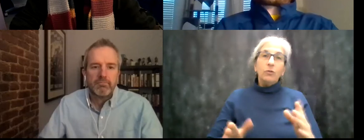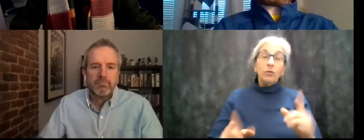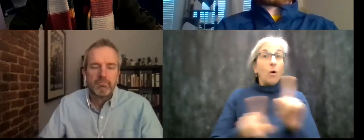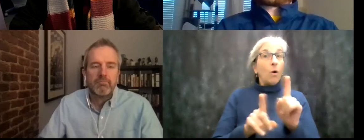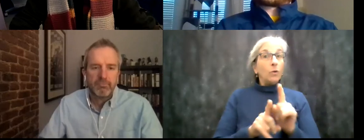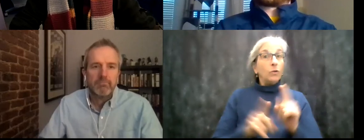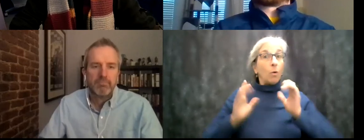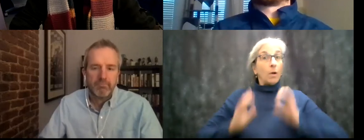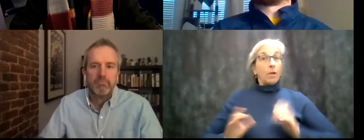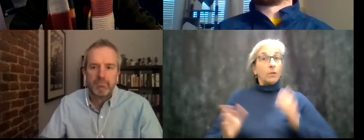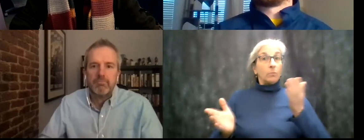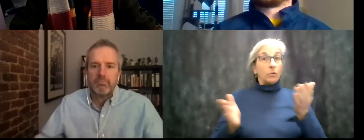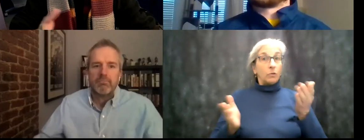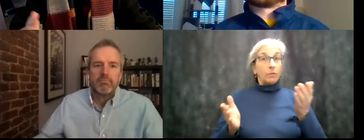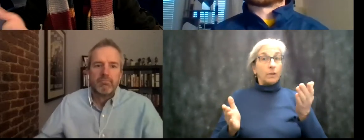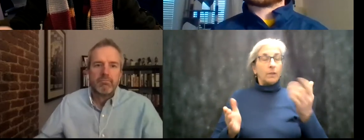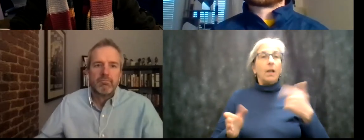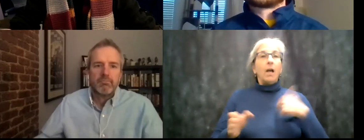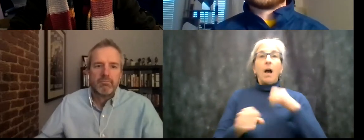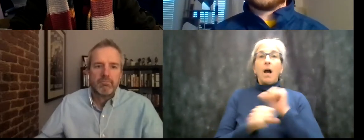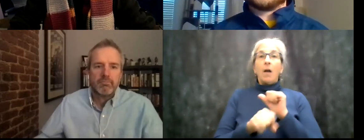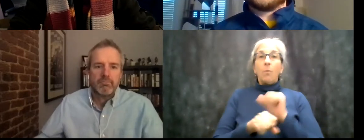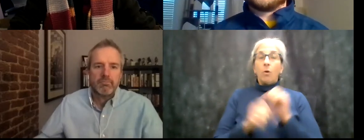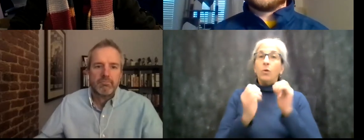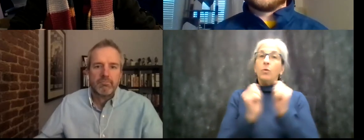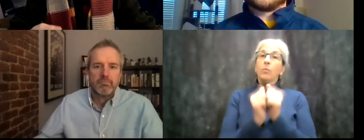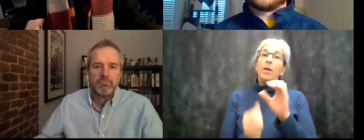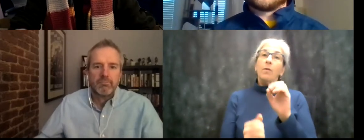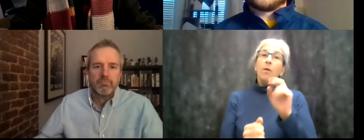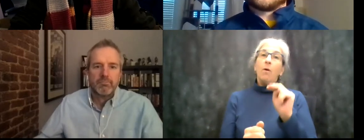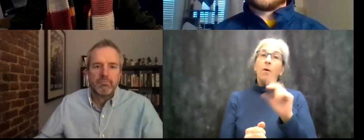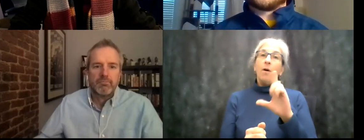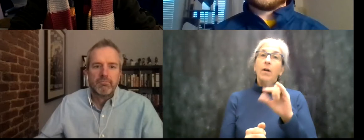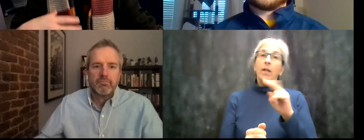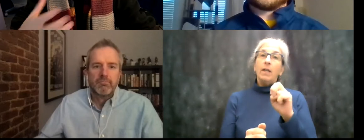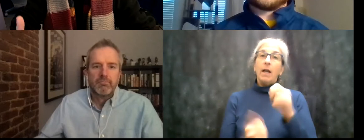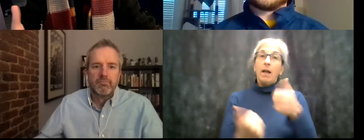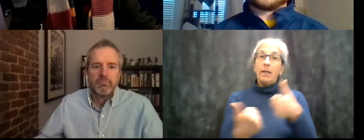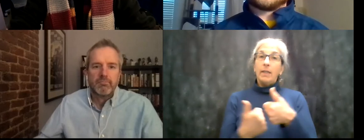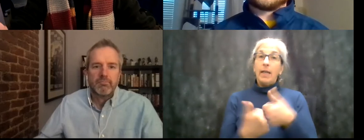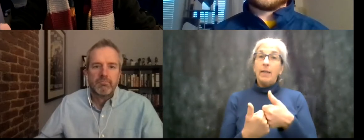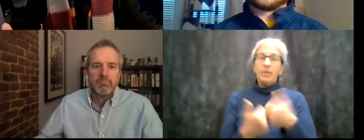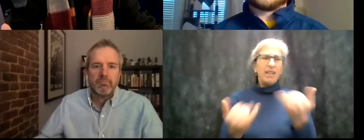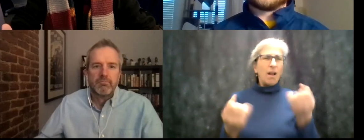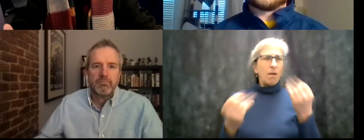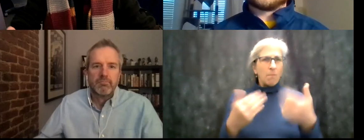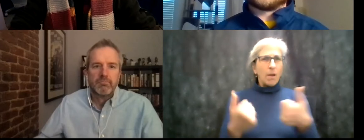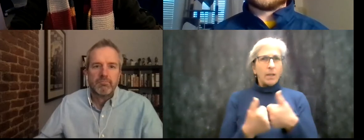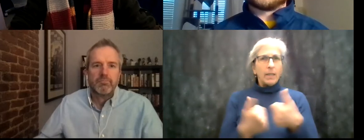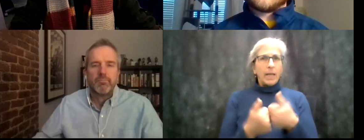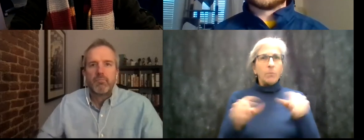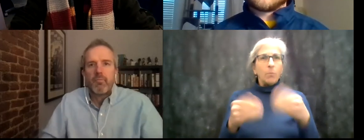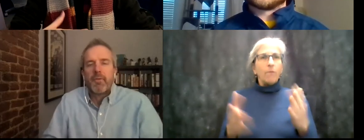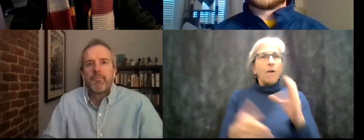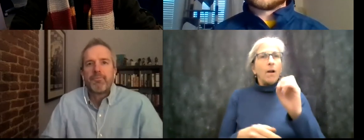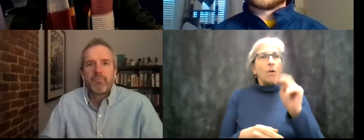service. So I worked on online games, and a lot of games are actually doing online services now.